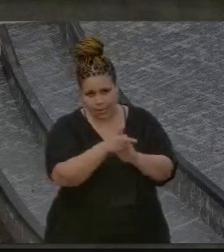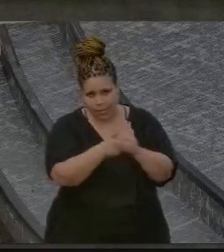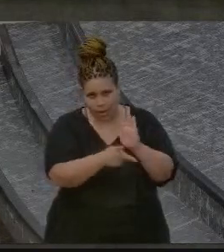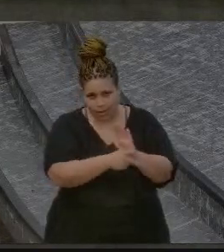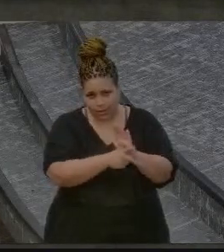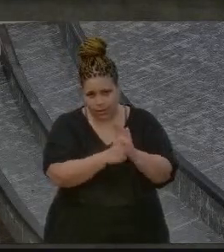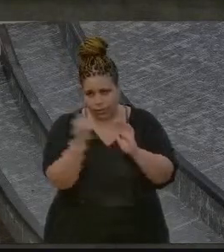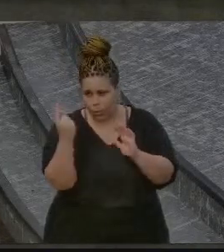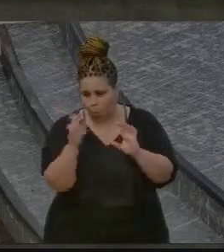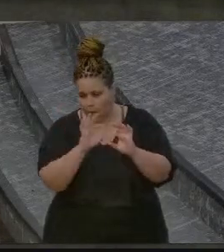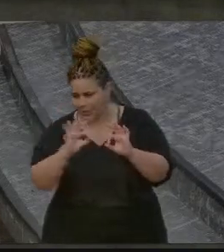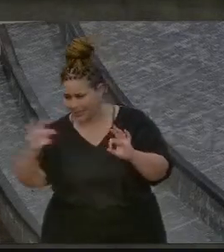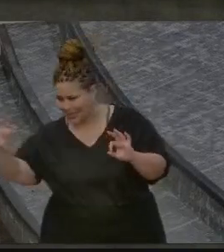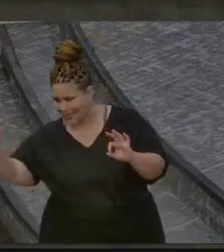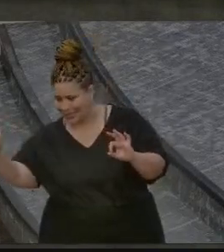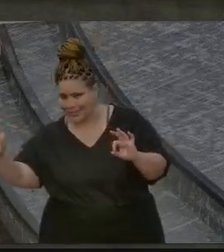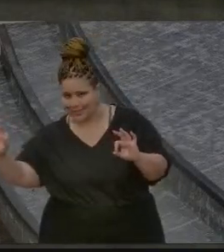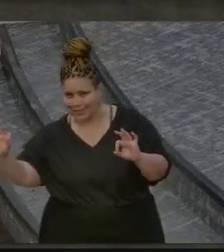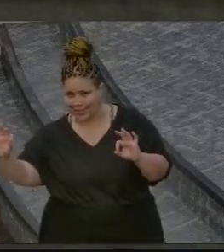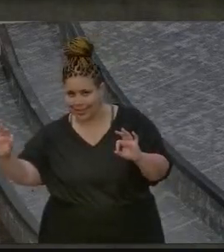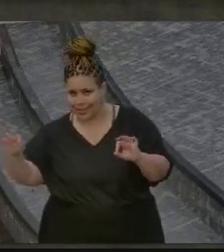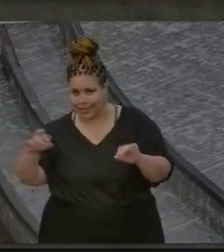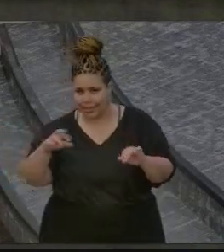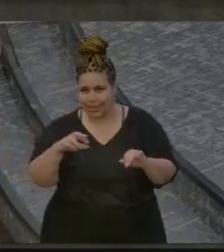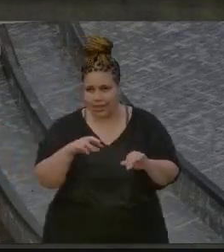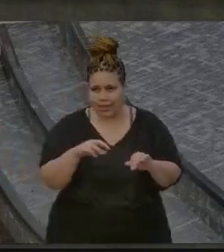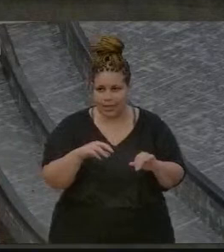to the law. Would that work?